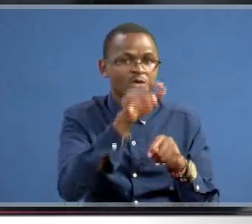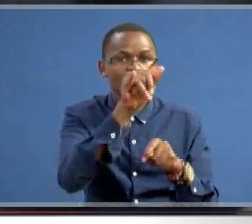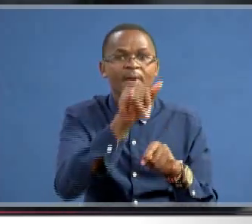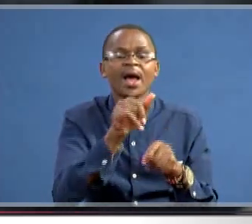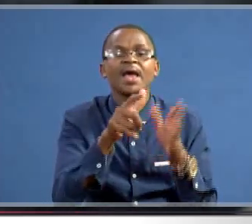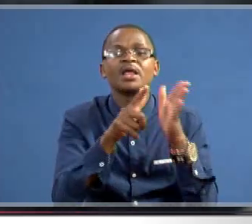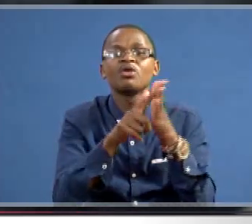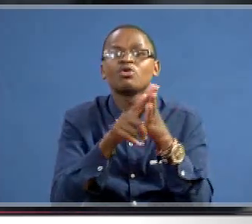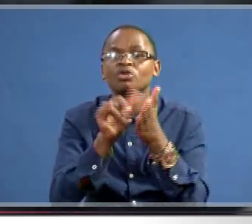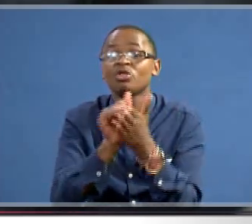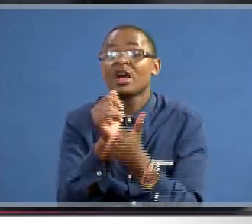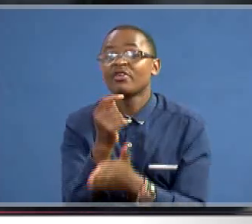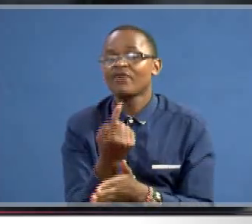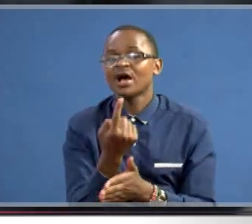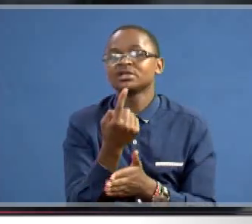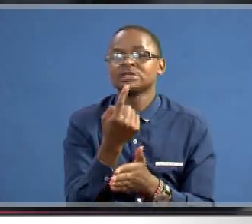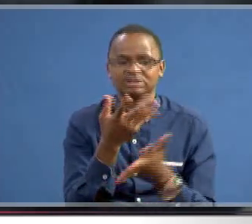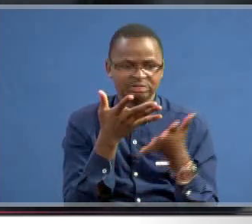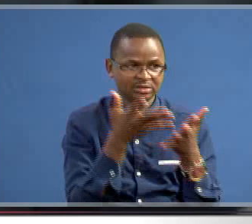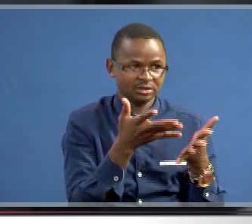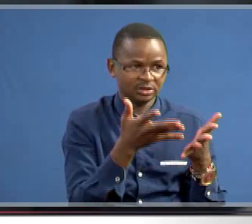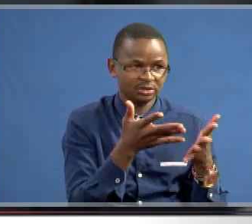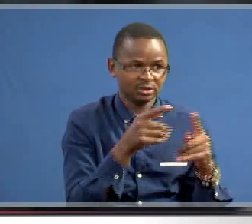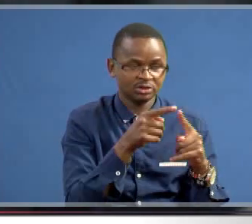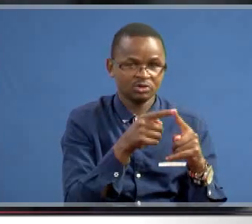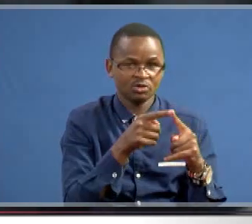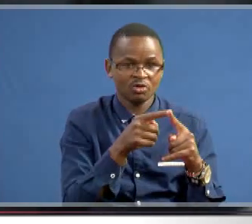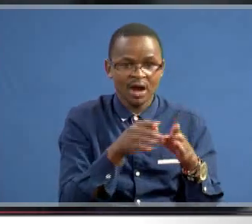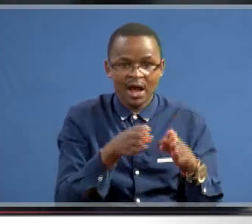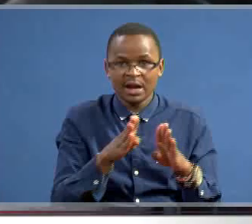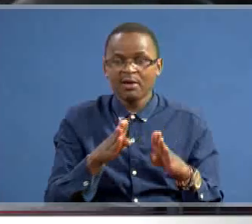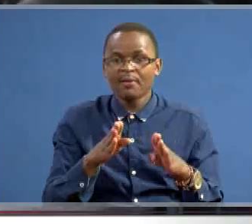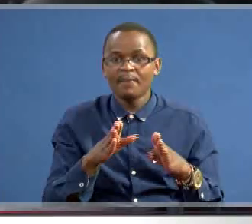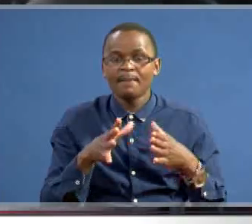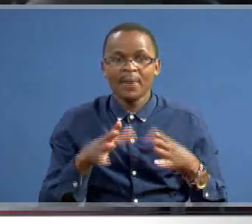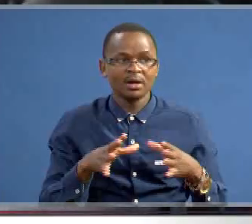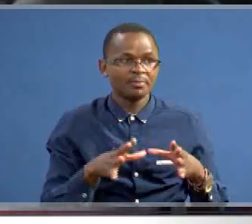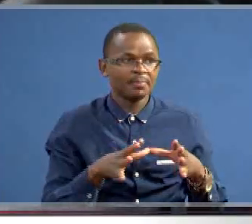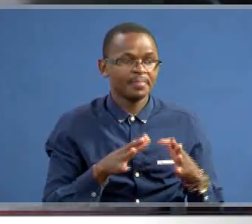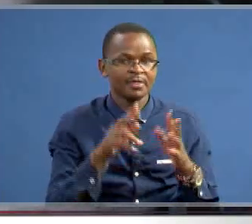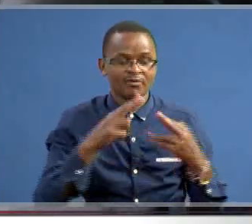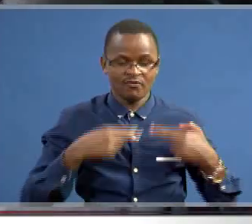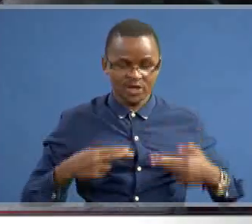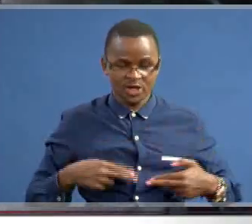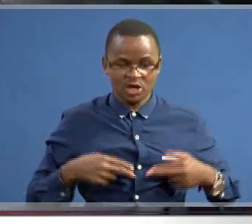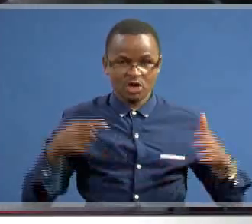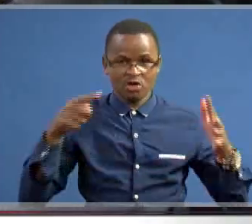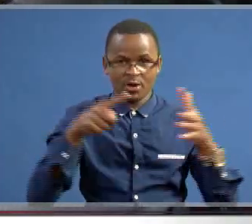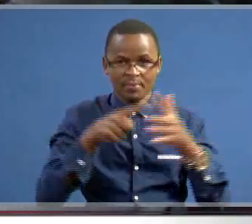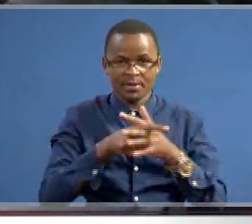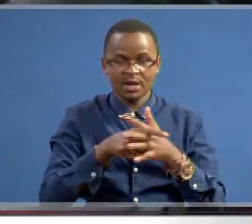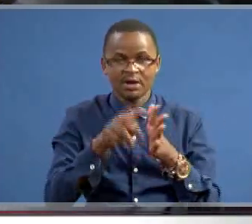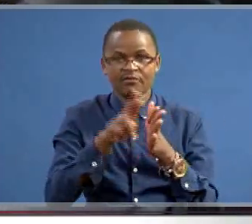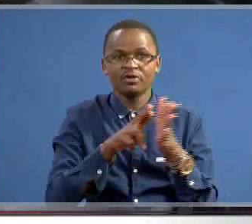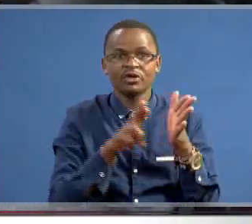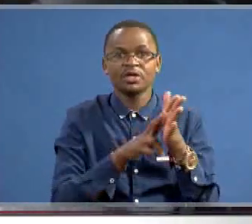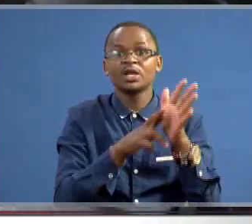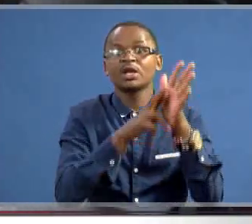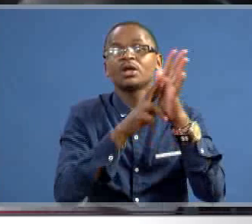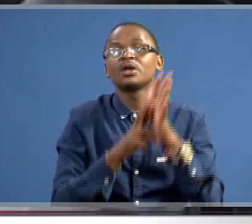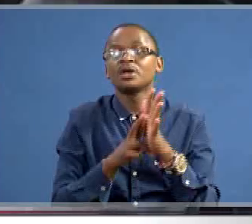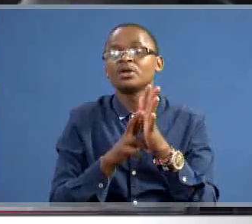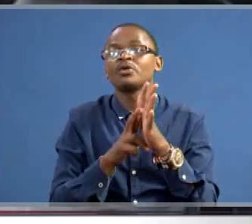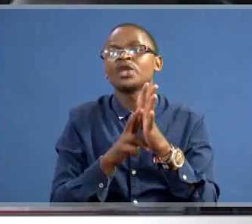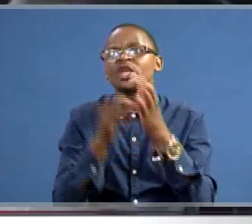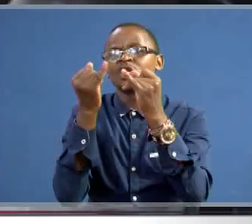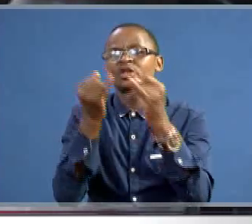so that first of all availability to unauthorized person physical appearance for registration is required with